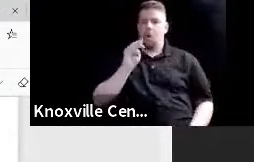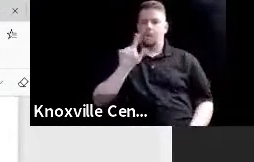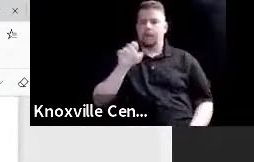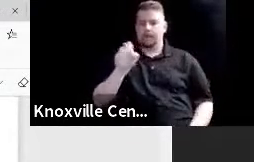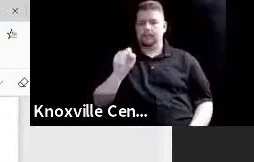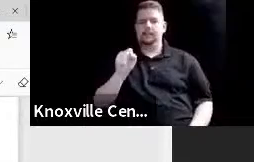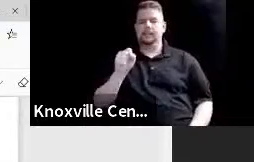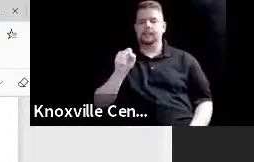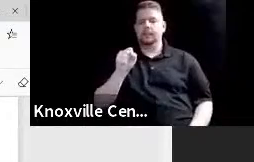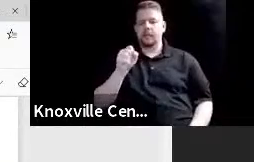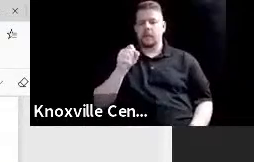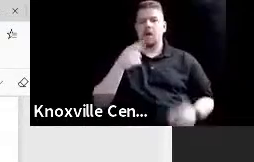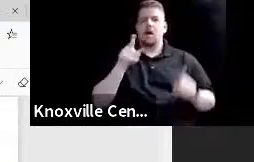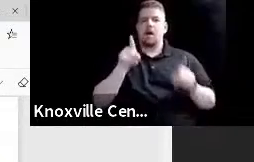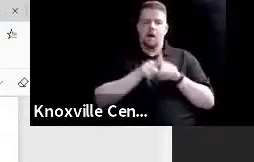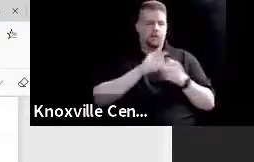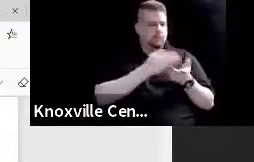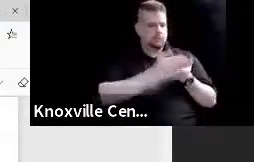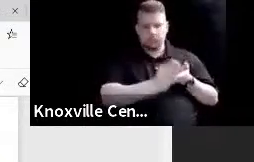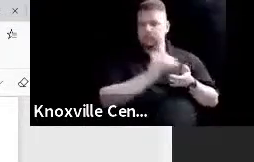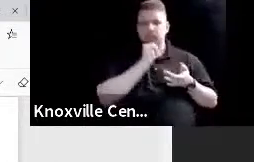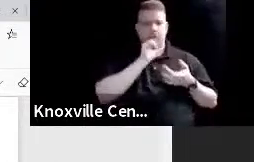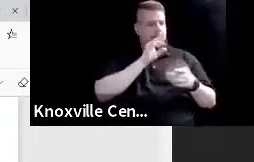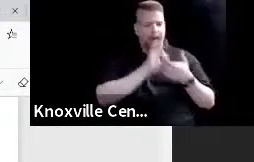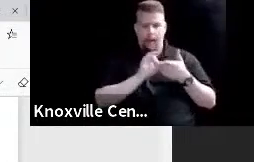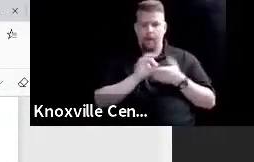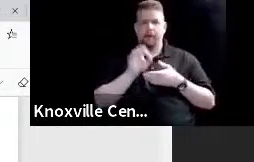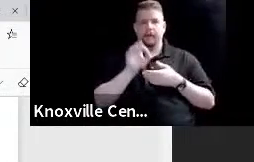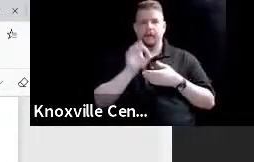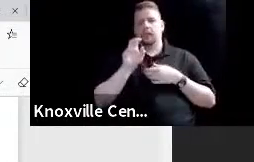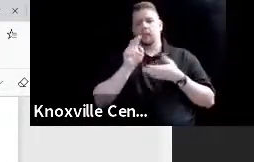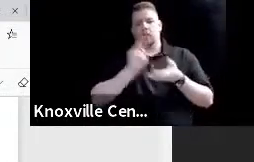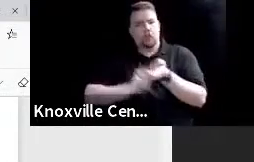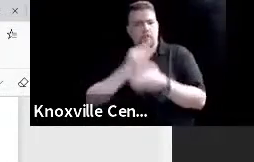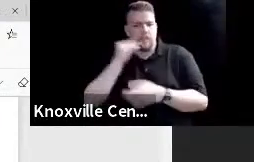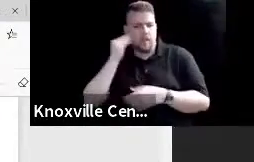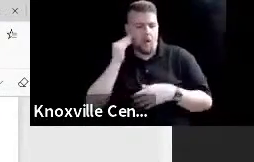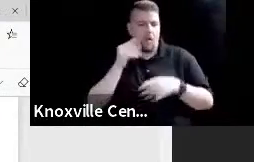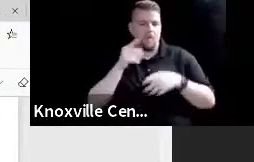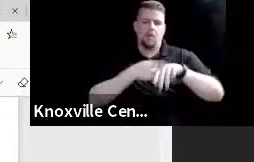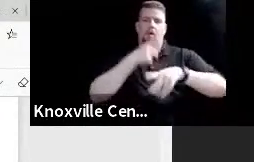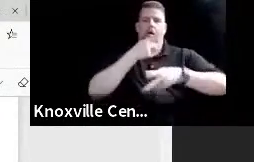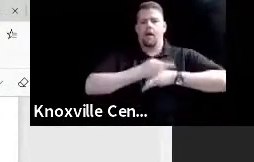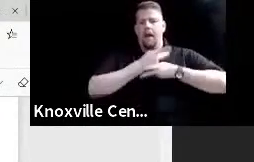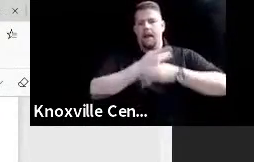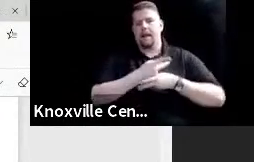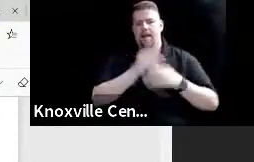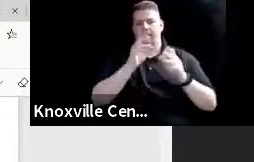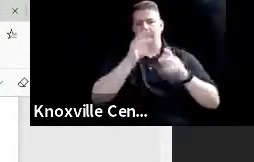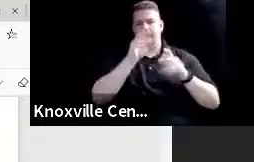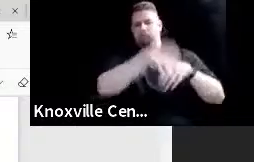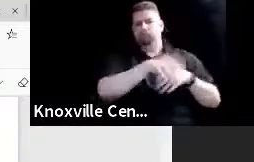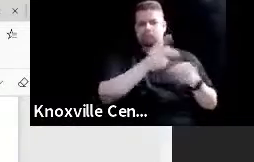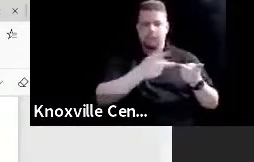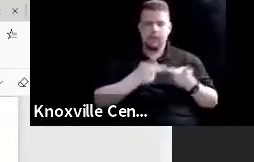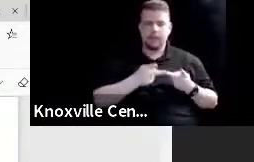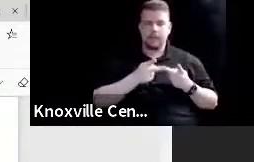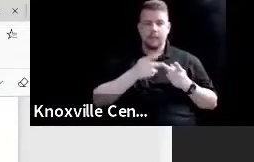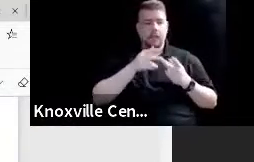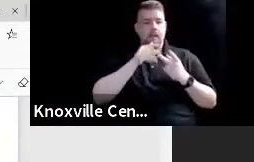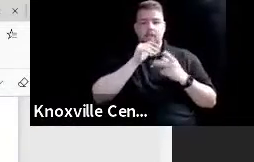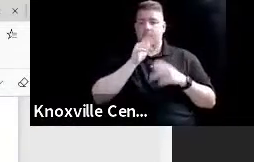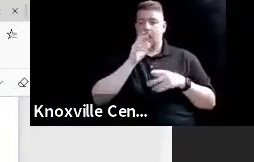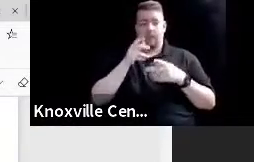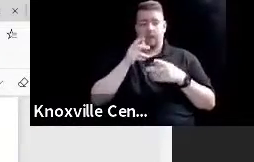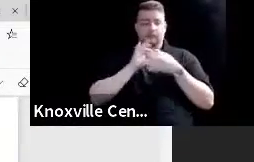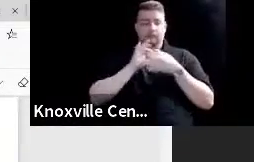And it also excludes nursing homes and long-term care facilities, since we don't have any authority over those things. It also doesn't apply to